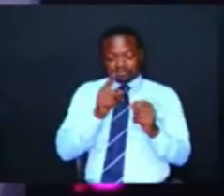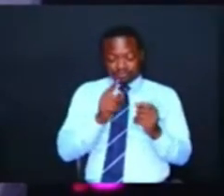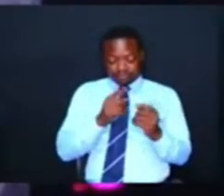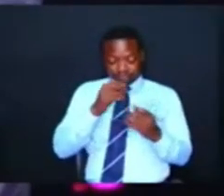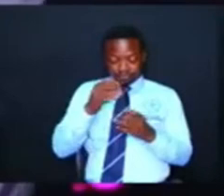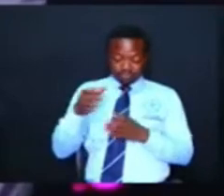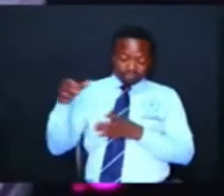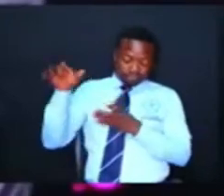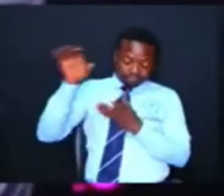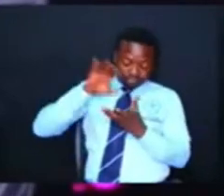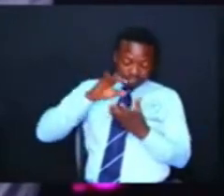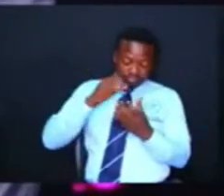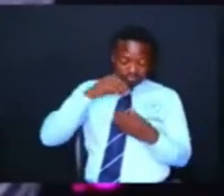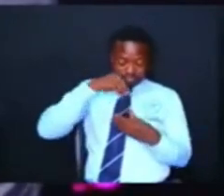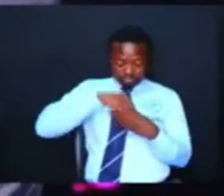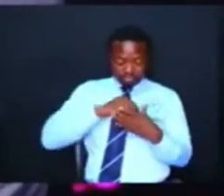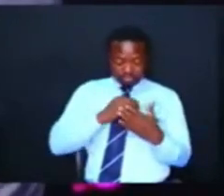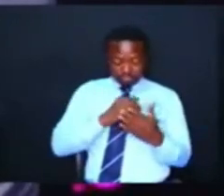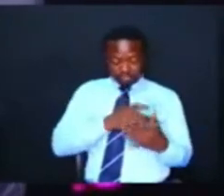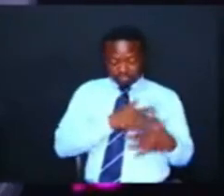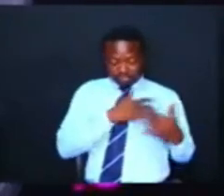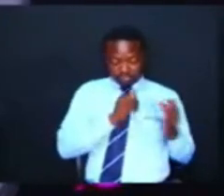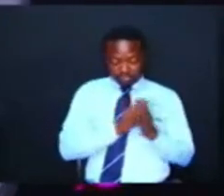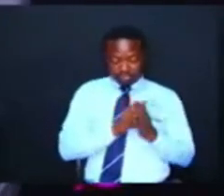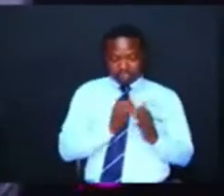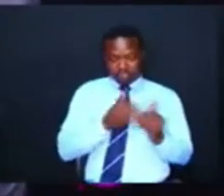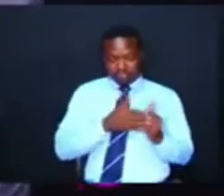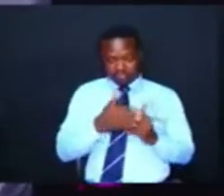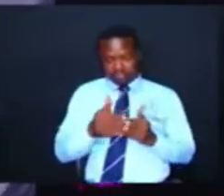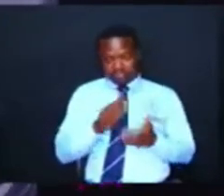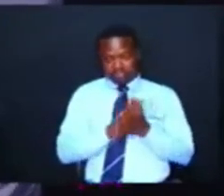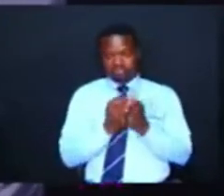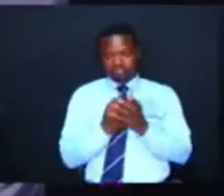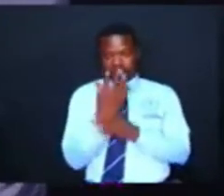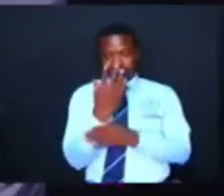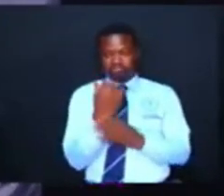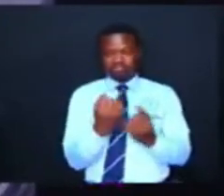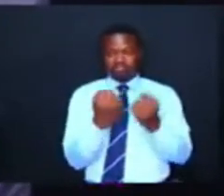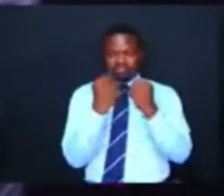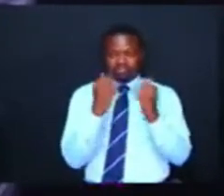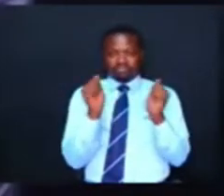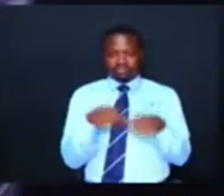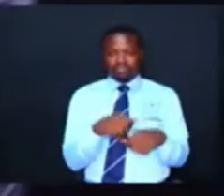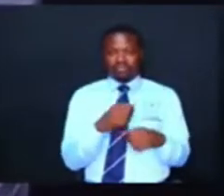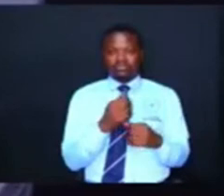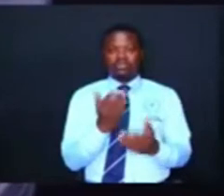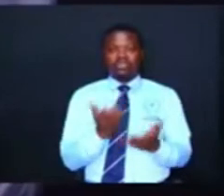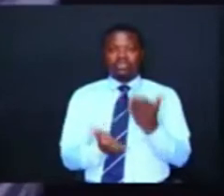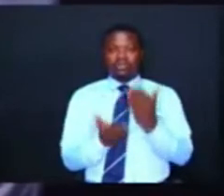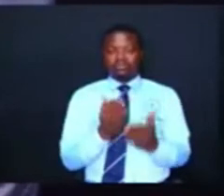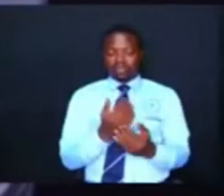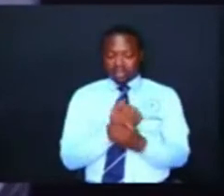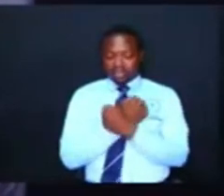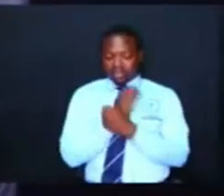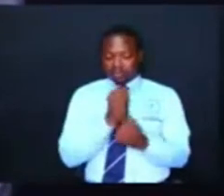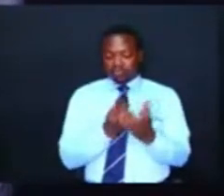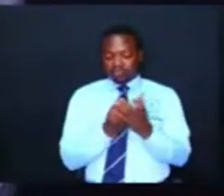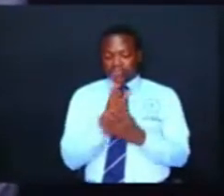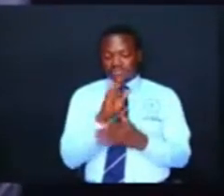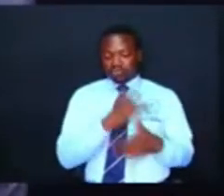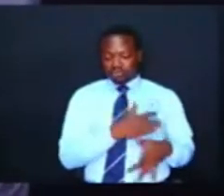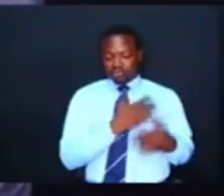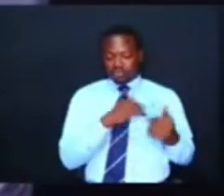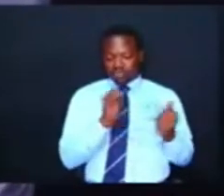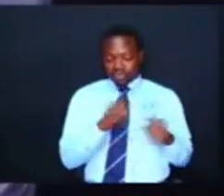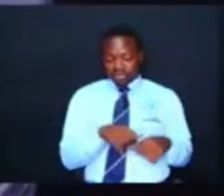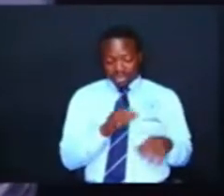ahwie onyankopon do eguyen akoma mu. Now may this love continue to grow in your heart. Na me masa odo enyini ewo yakoma. Now when this